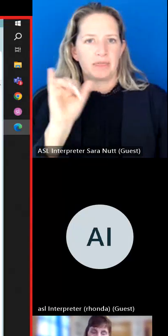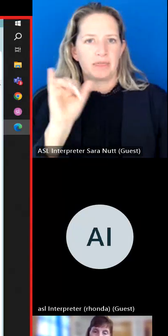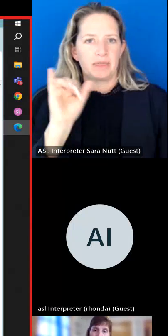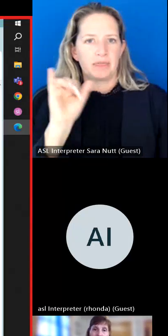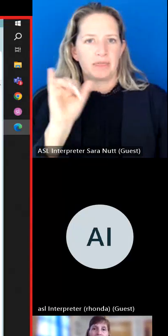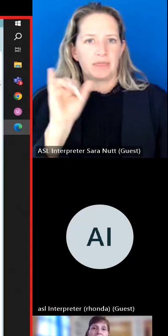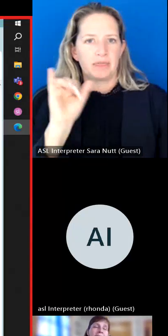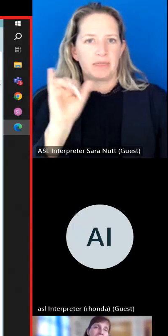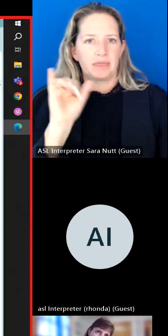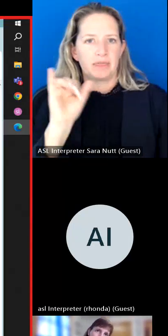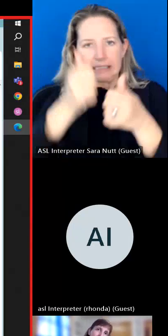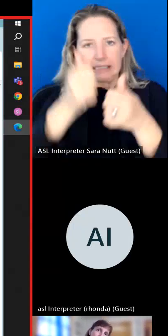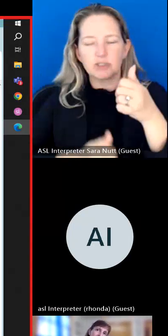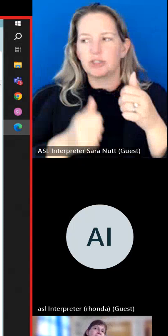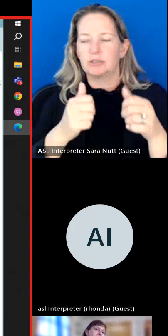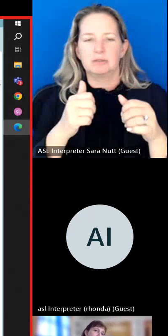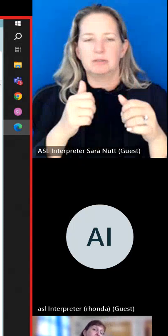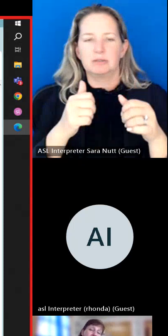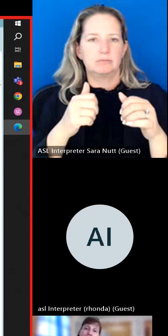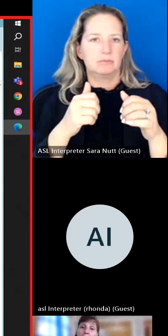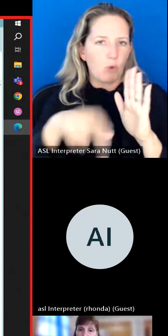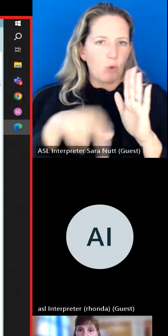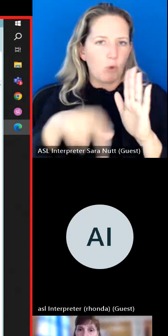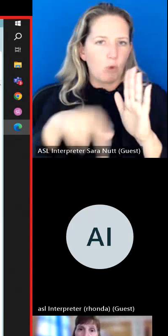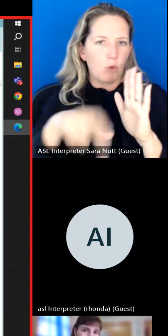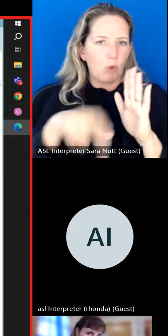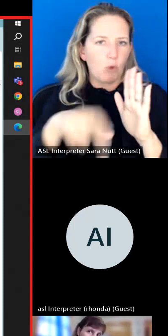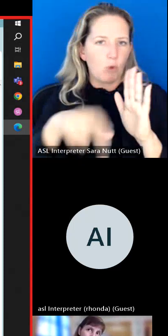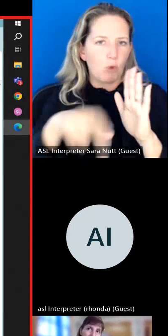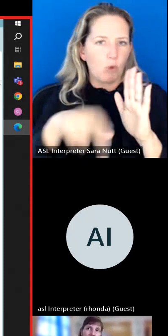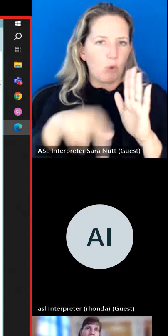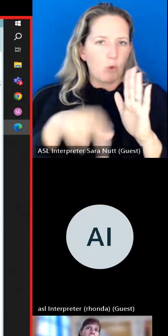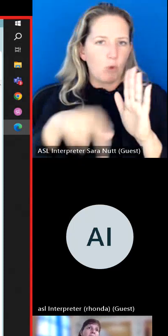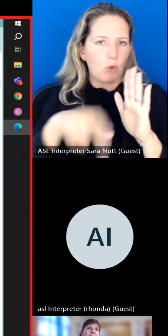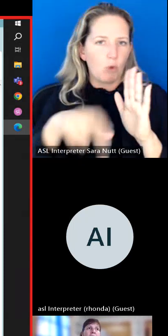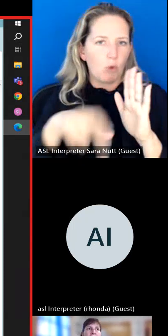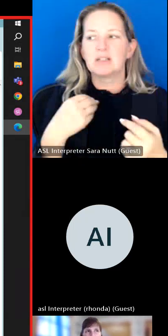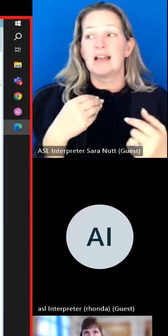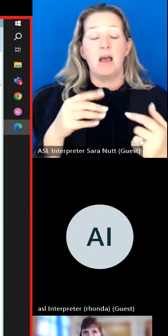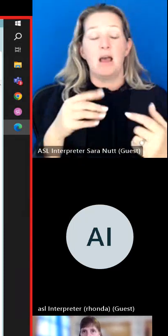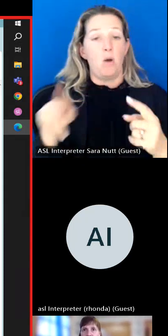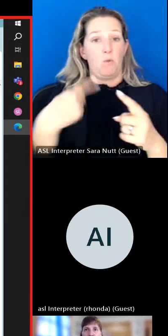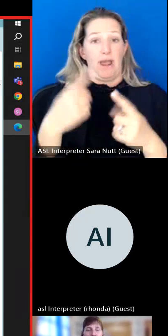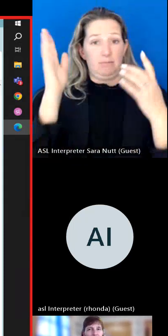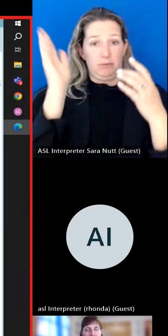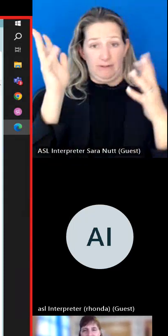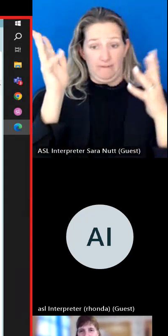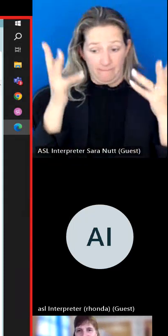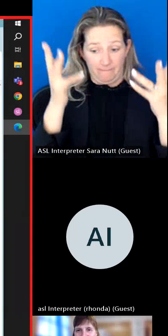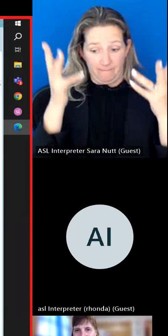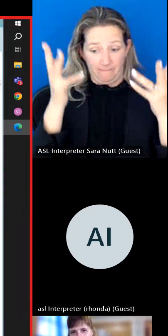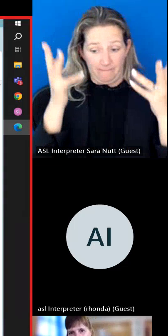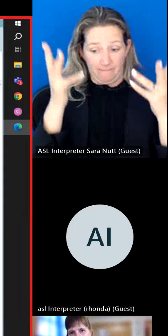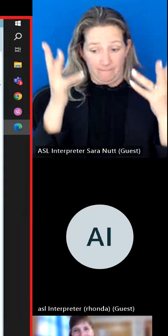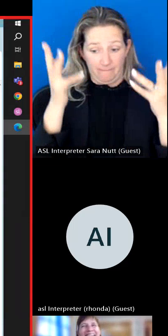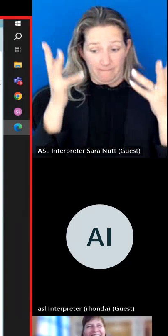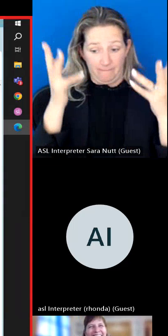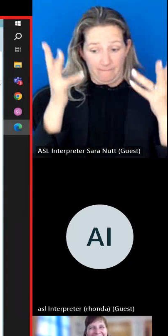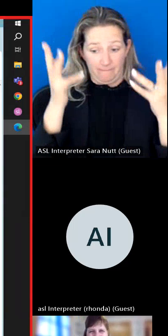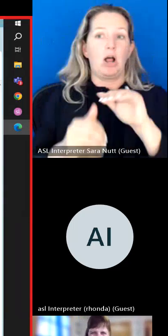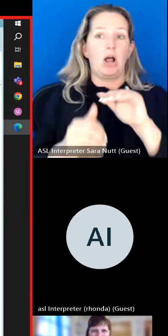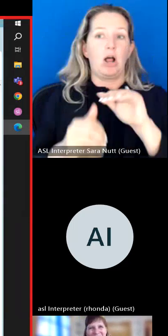a post. And they ended their presentation with a call for new members. And I was so inspired that I joined